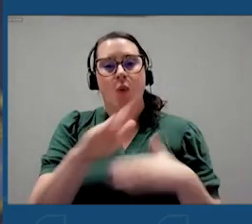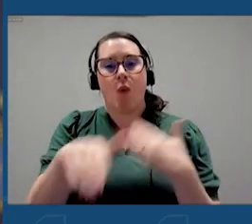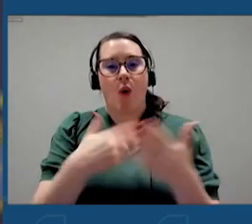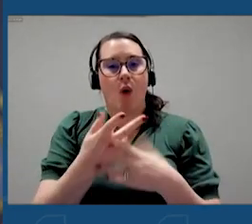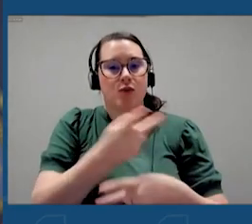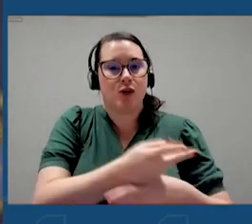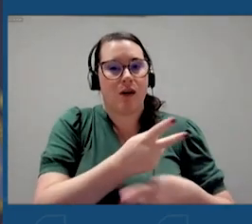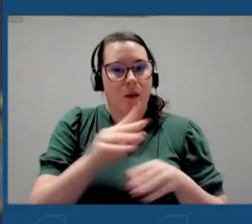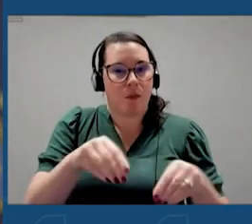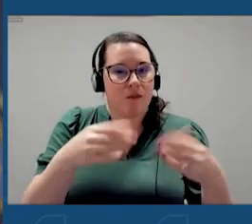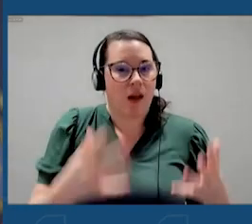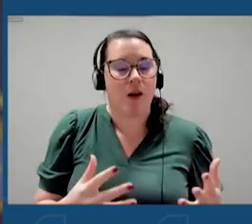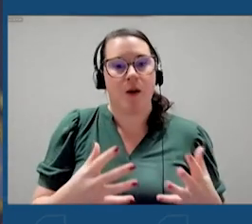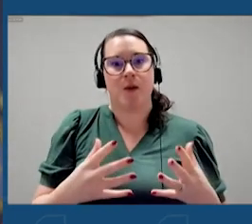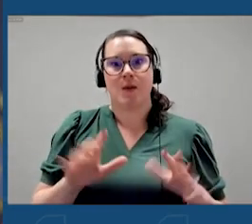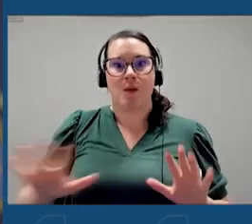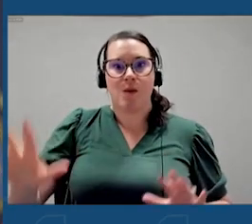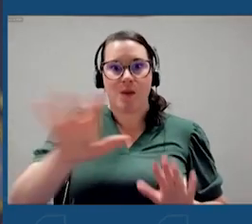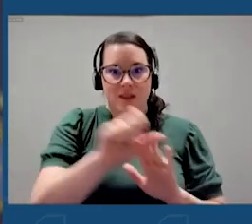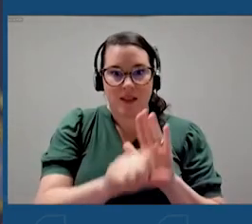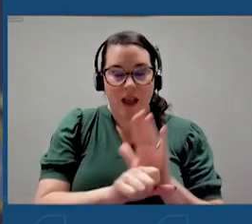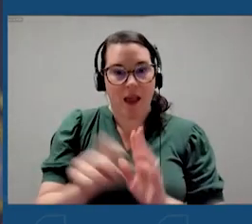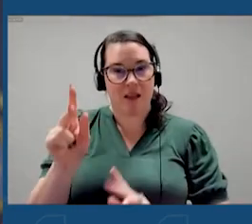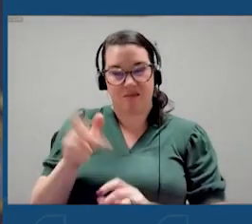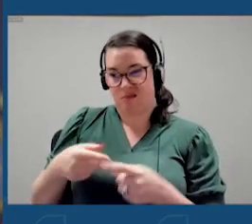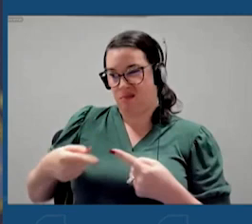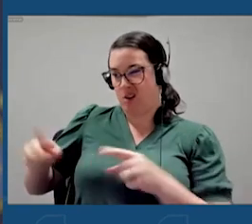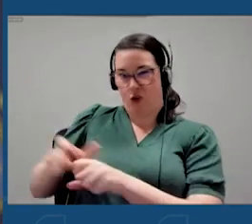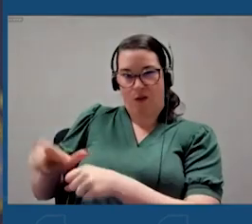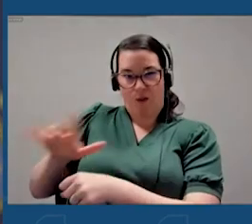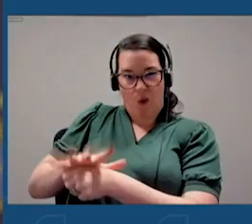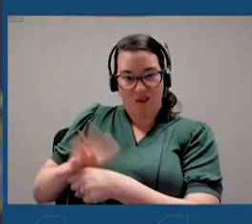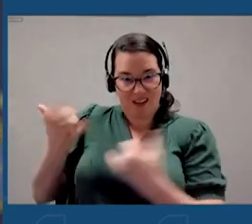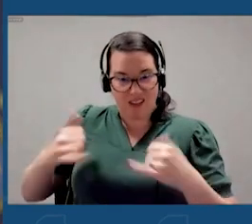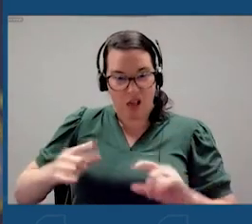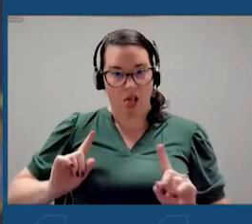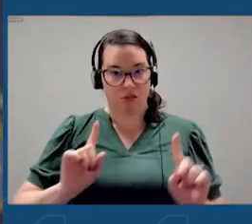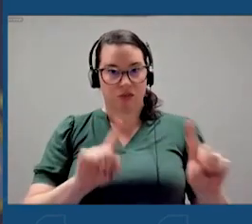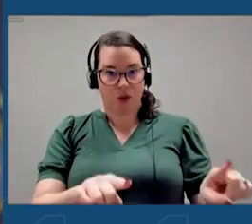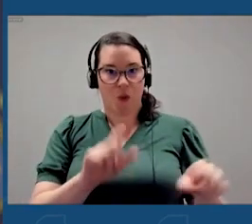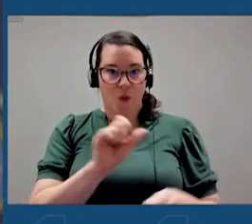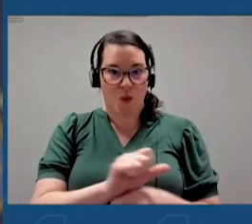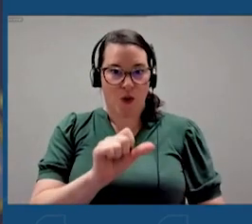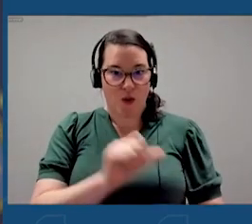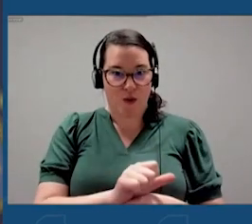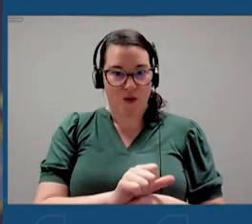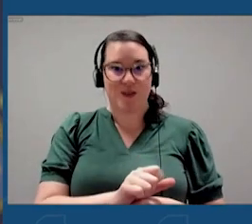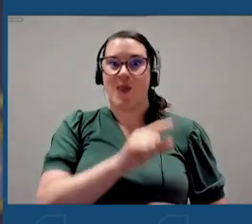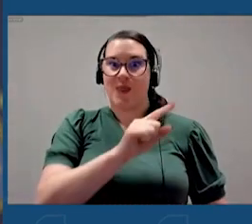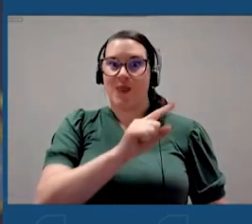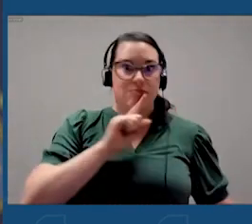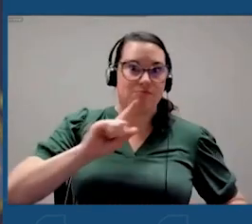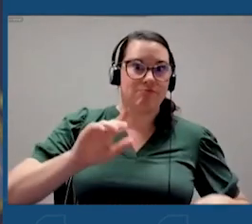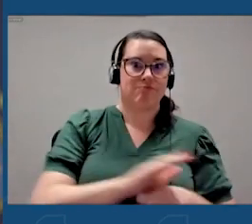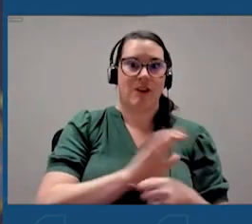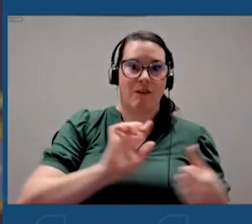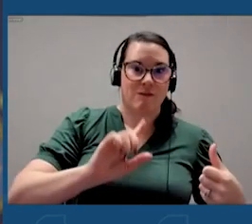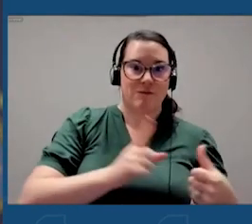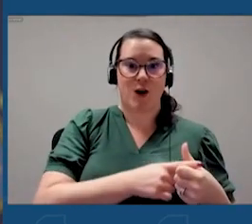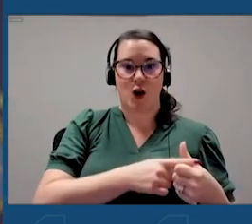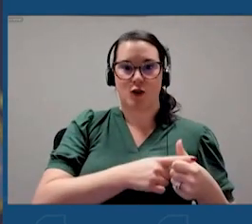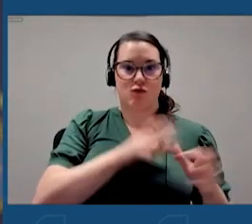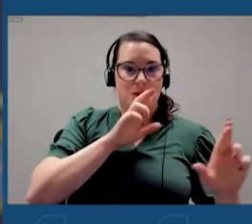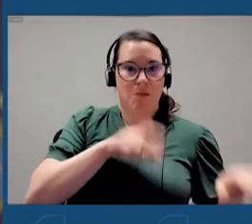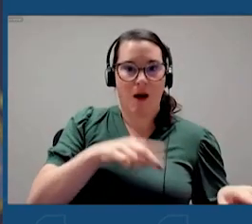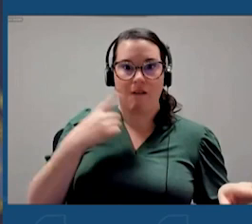state, the ones who showed up during the pandemic. They were the first responders for our first responders. Never forget that, what they did for